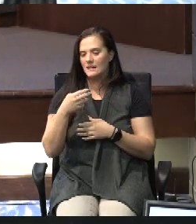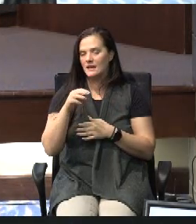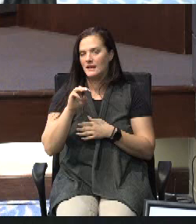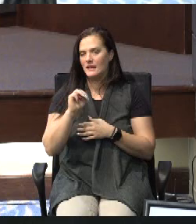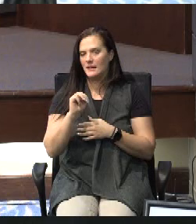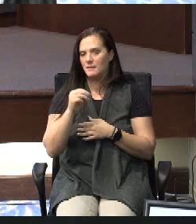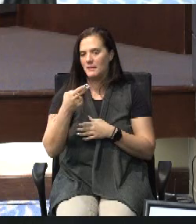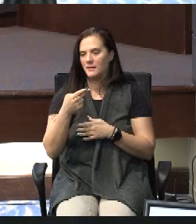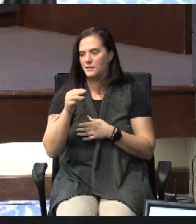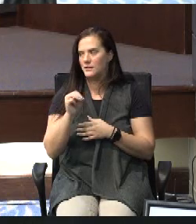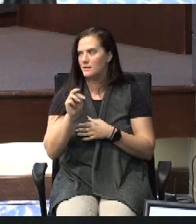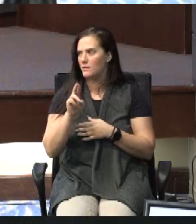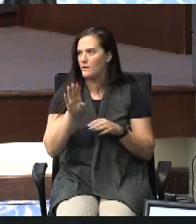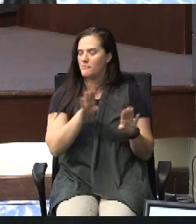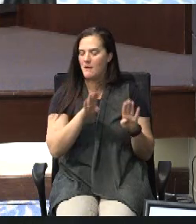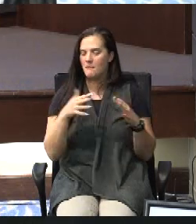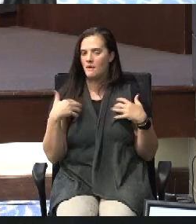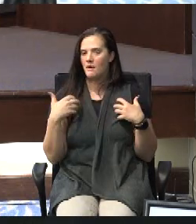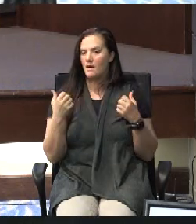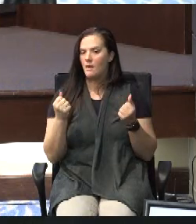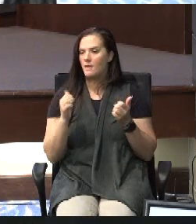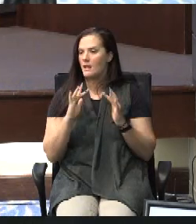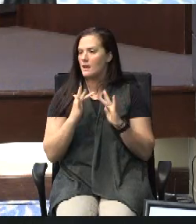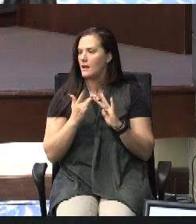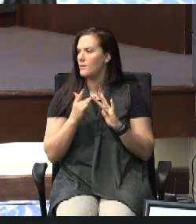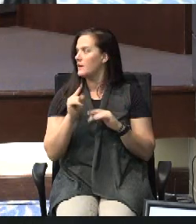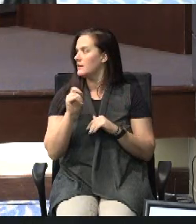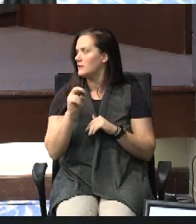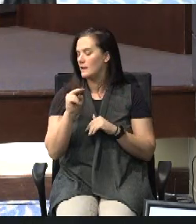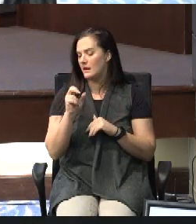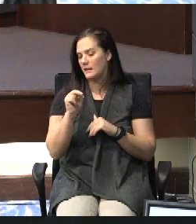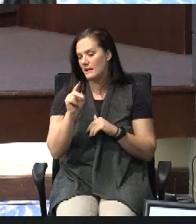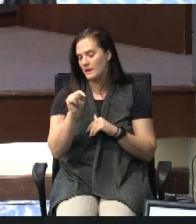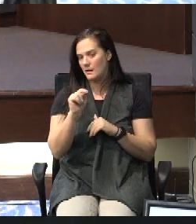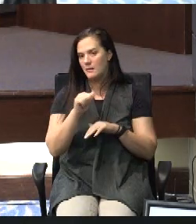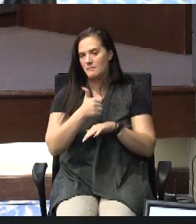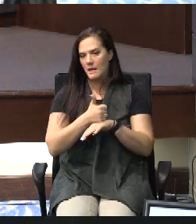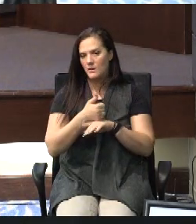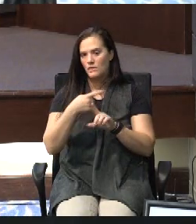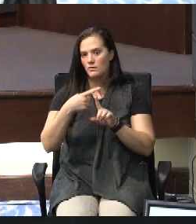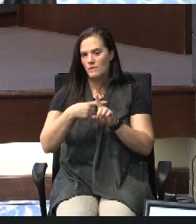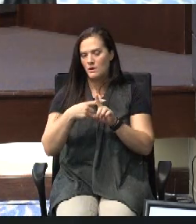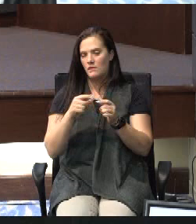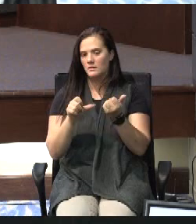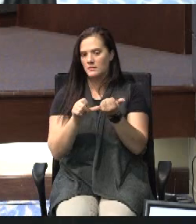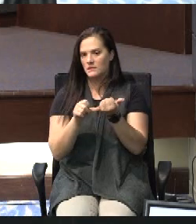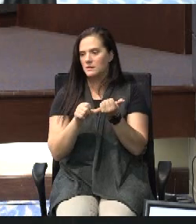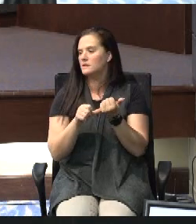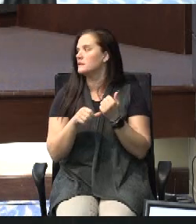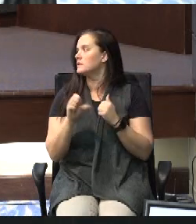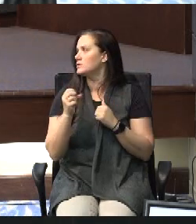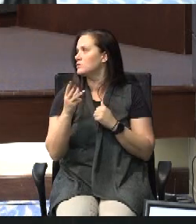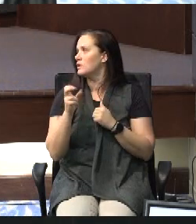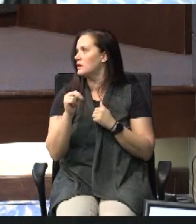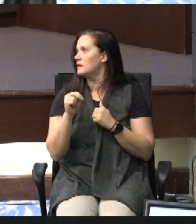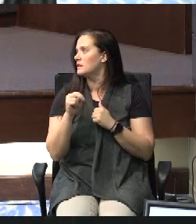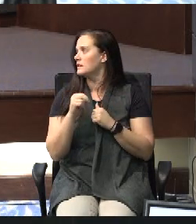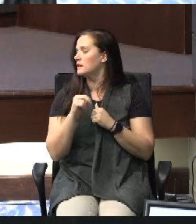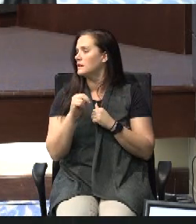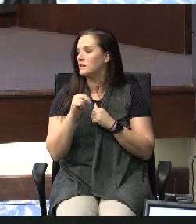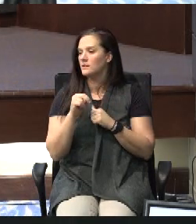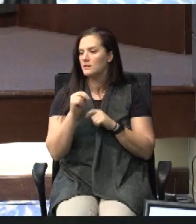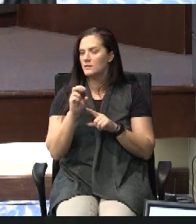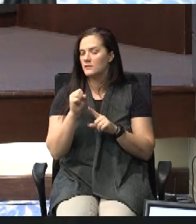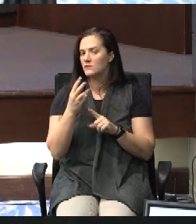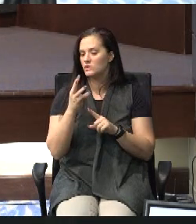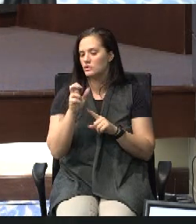MHMR Behavioral Health Network Tenant-Based Rental Assistance Program. And Sean Lee, if you're not familiar with Sean,